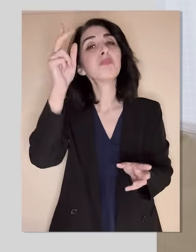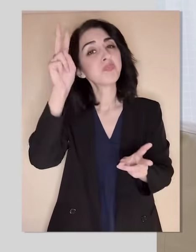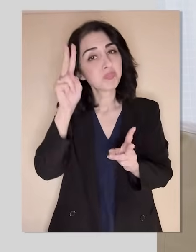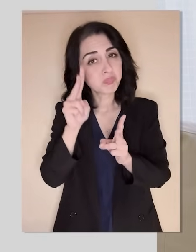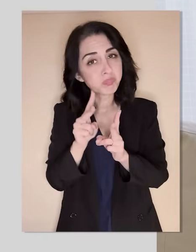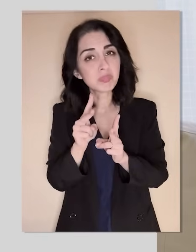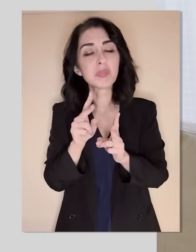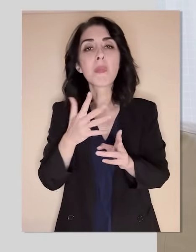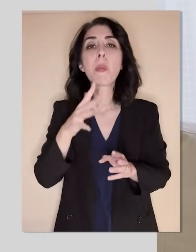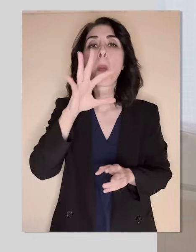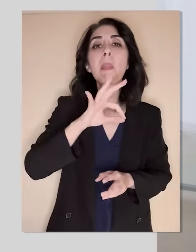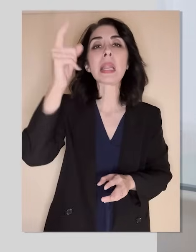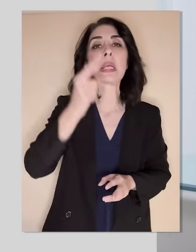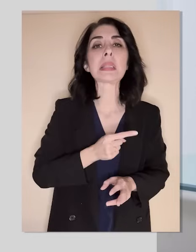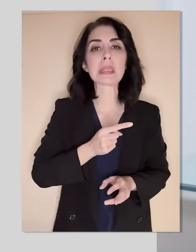sometimes less.